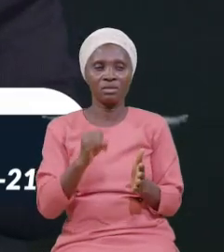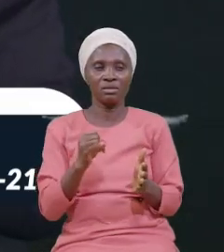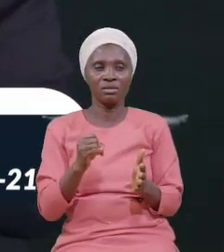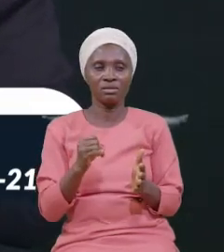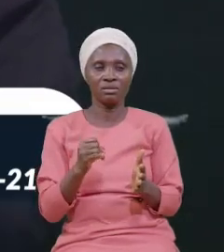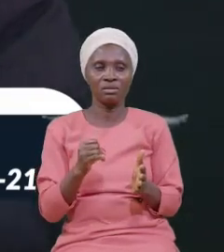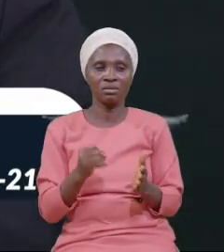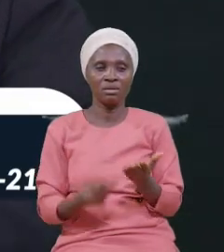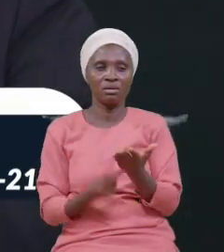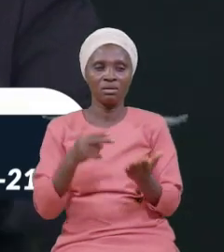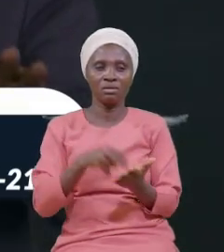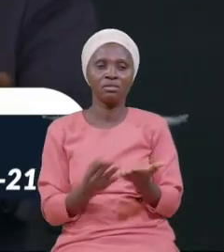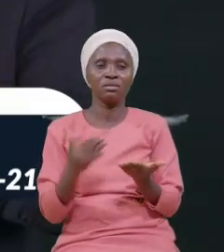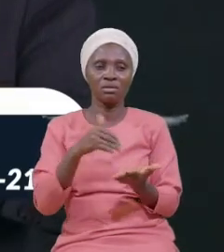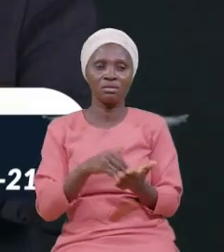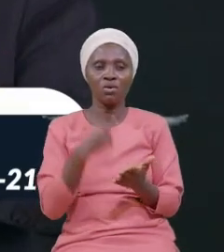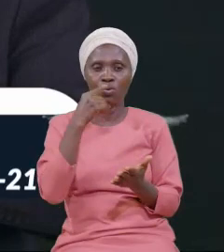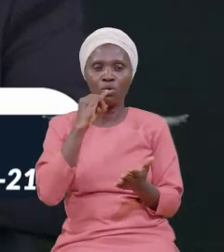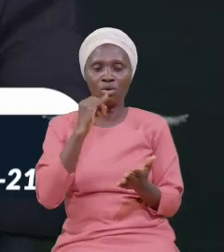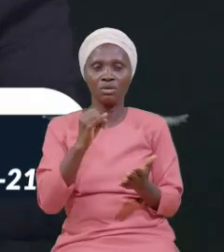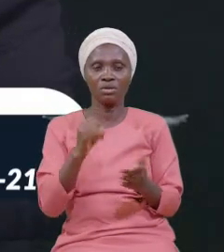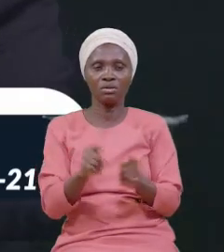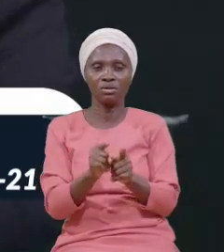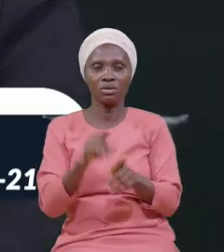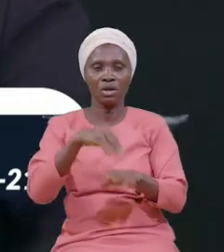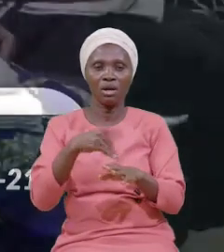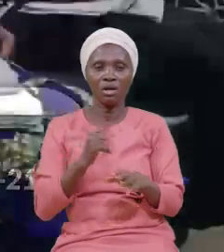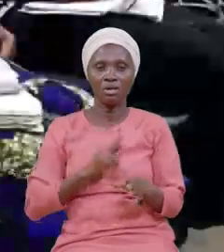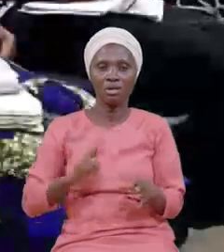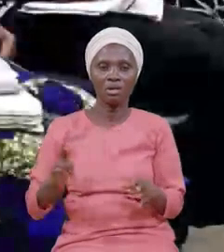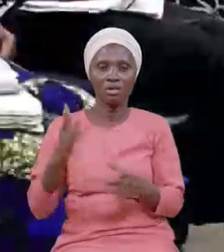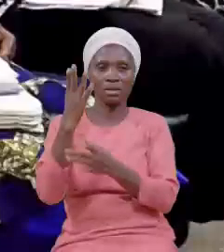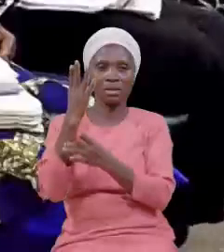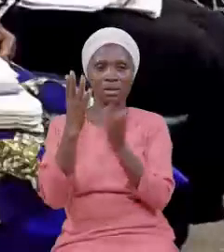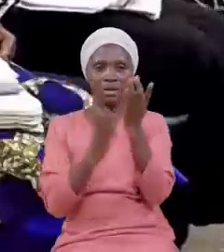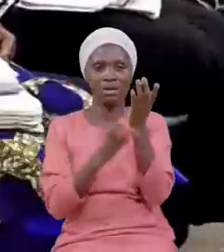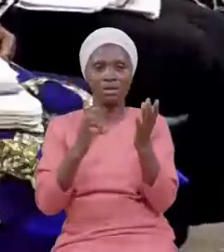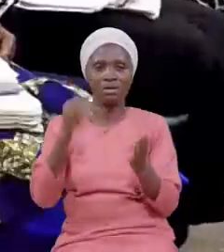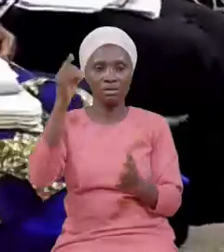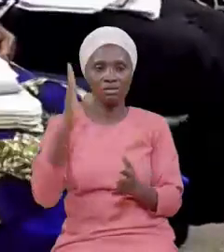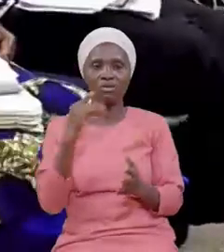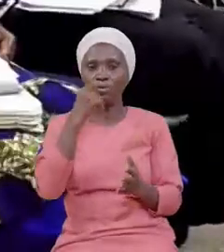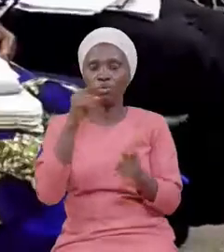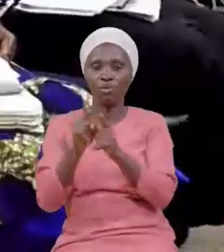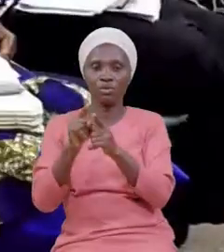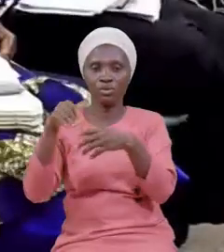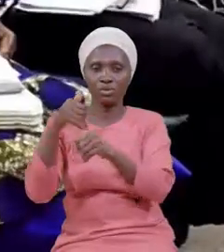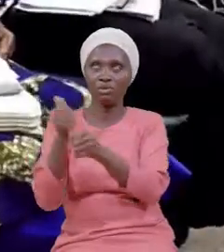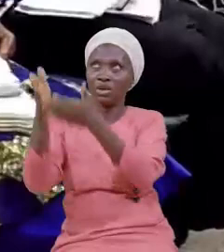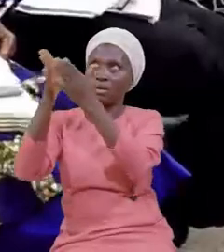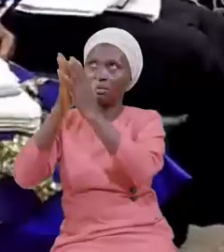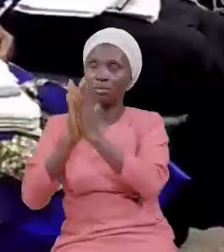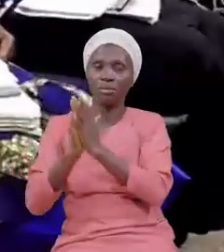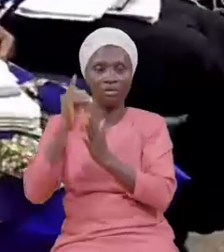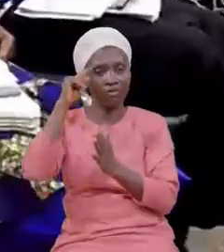of God, who also maketh intercession for us. What a joy.